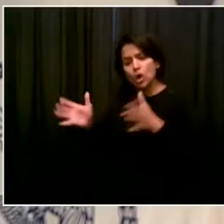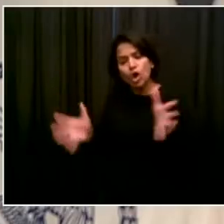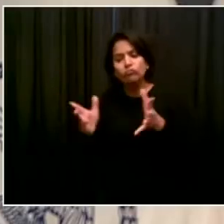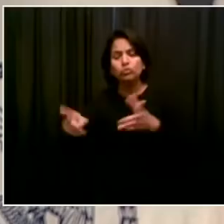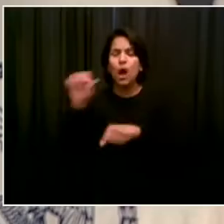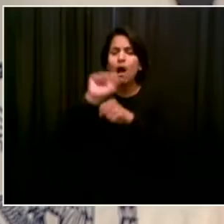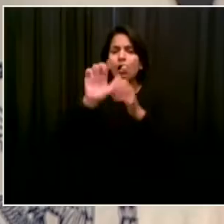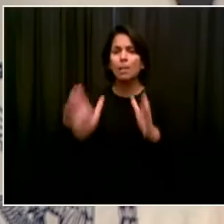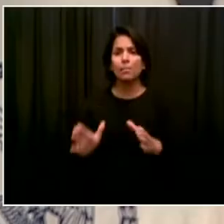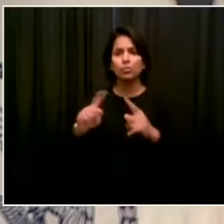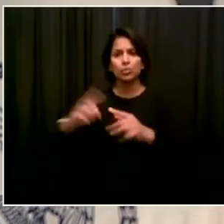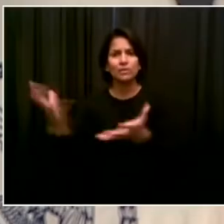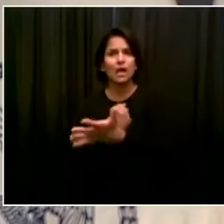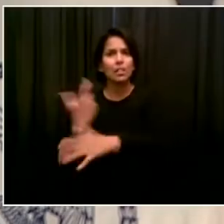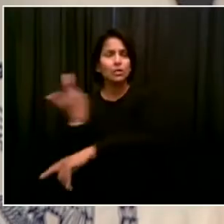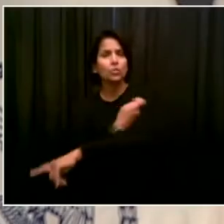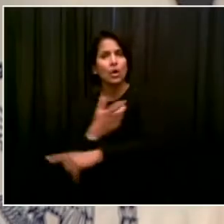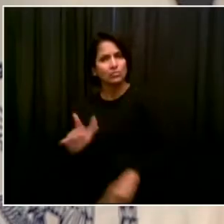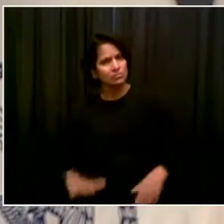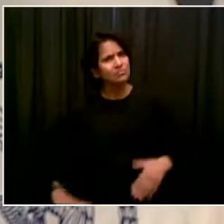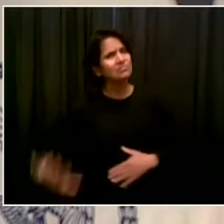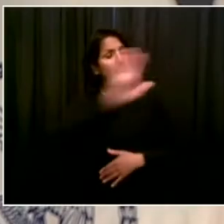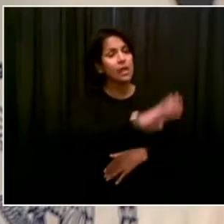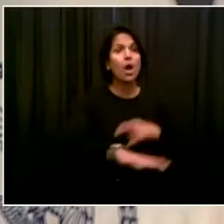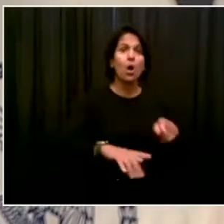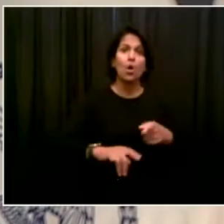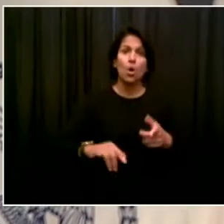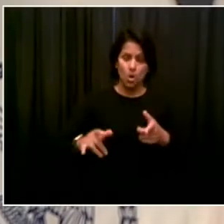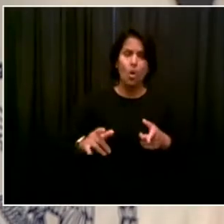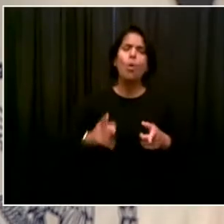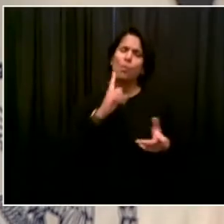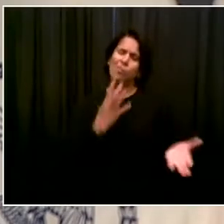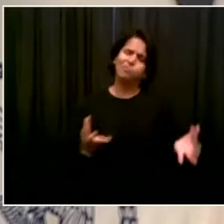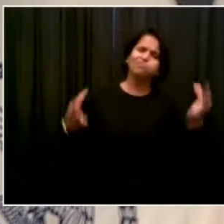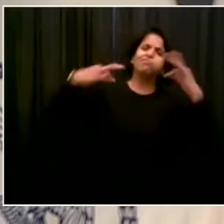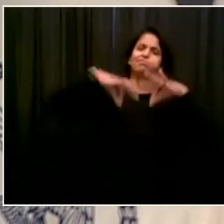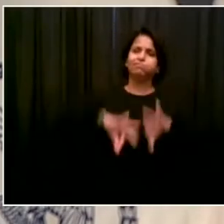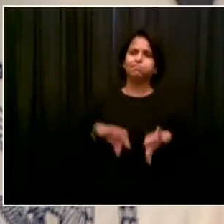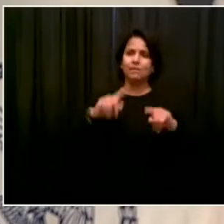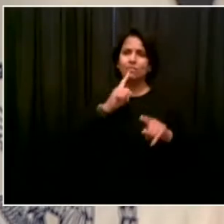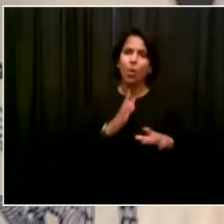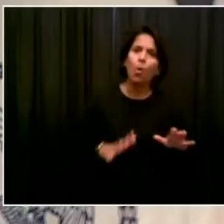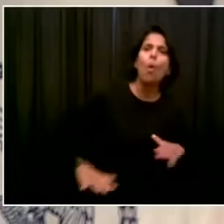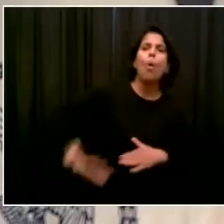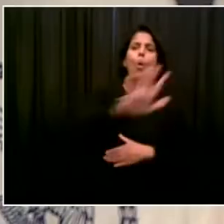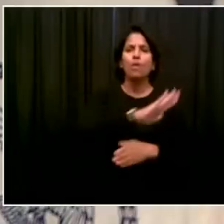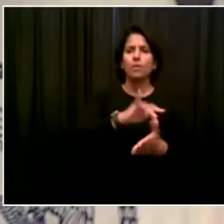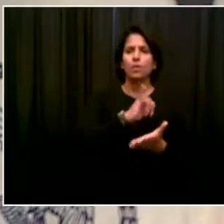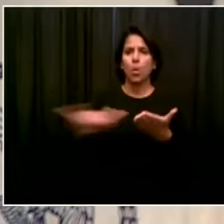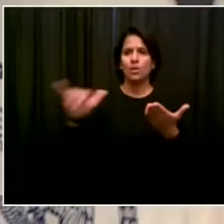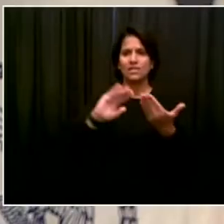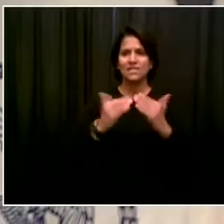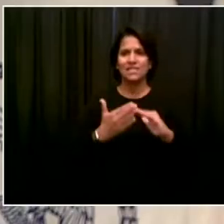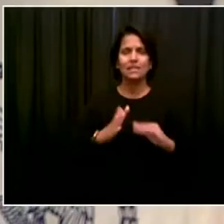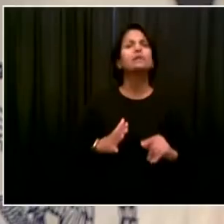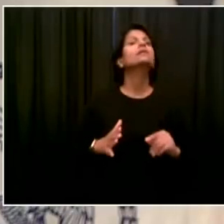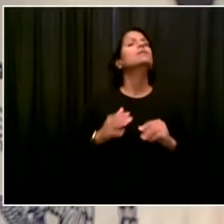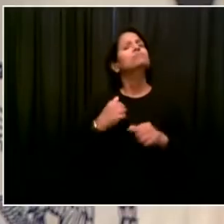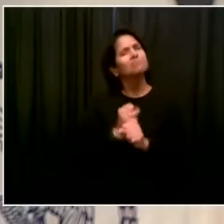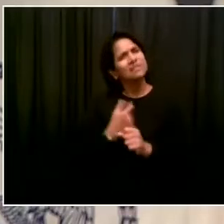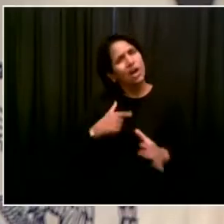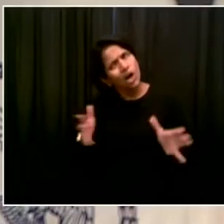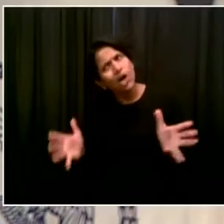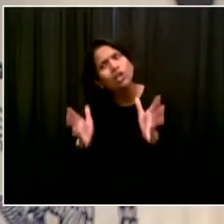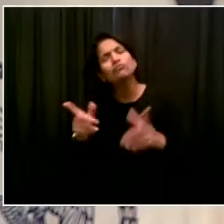us. We've given a great example that it can work, that it's the right thing to do. Please join us. It will help us end the COVID era. And